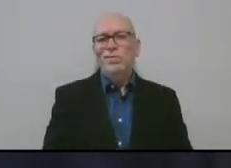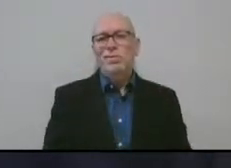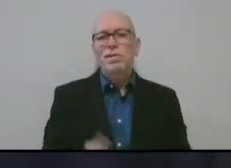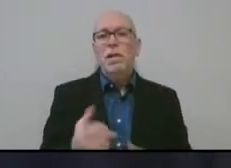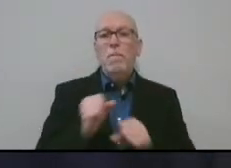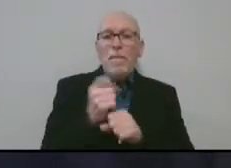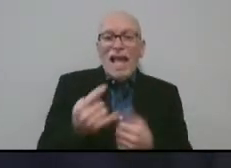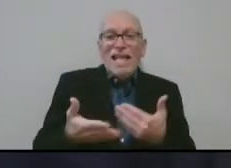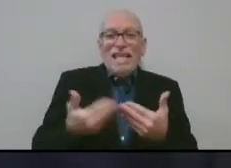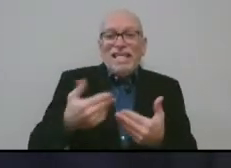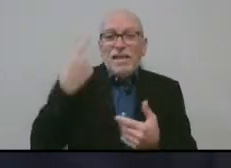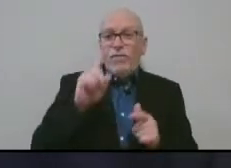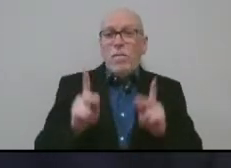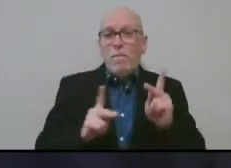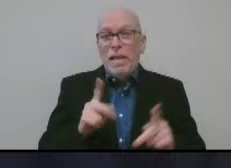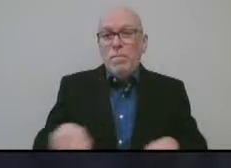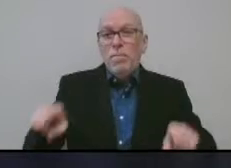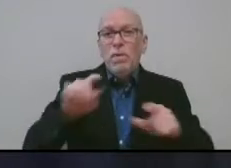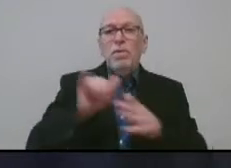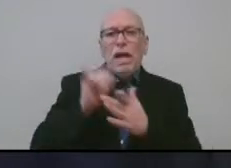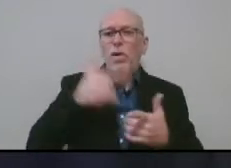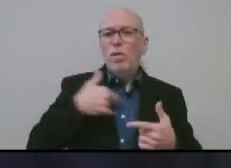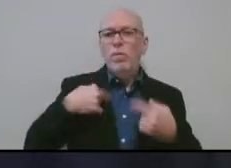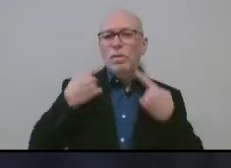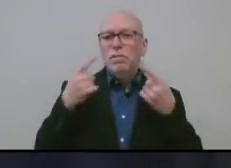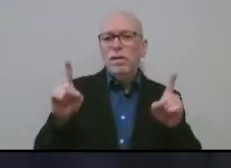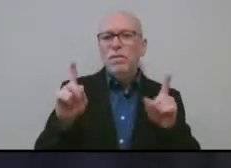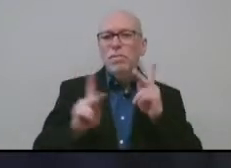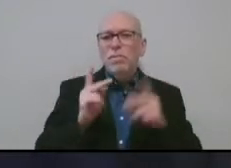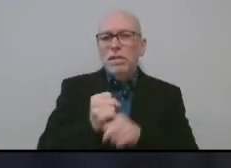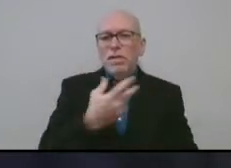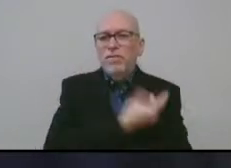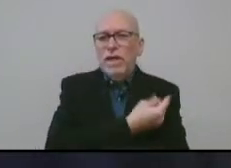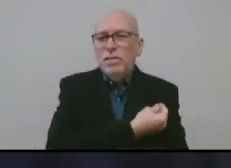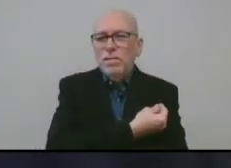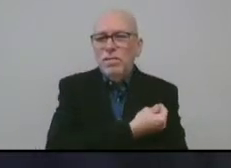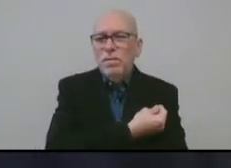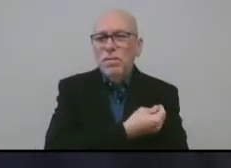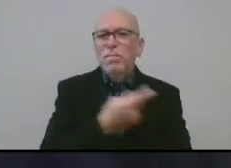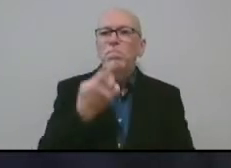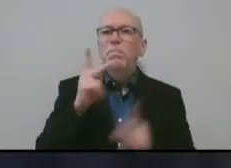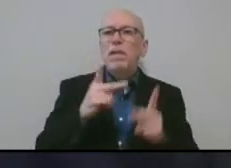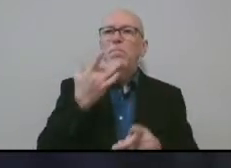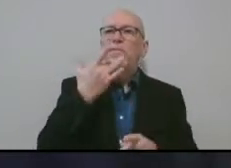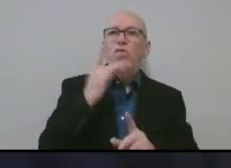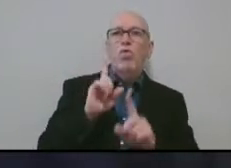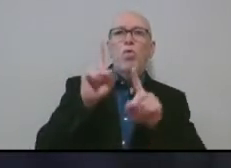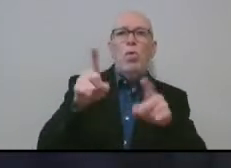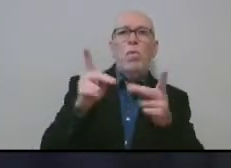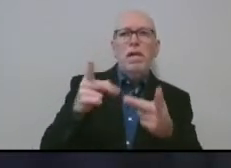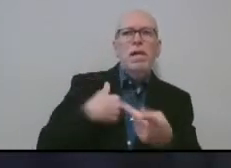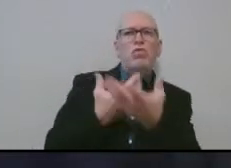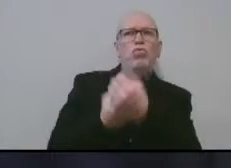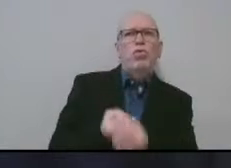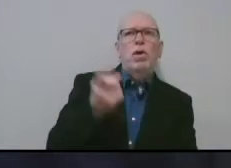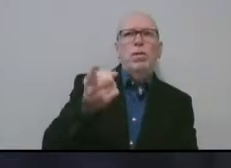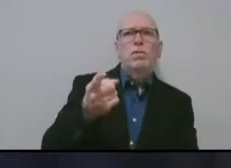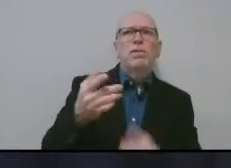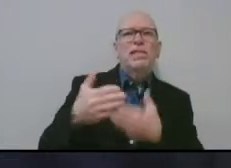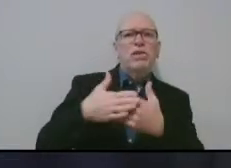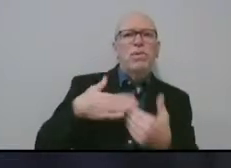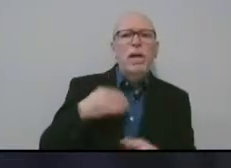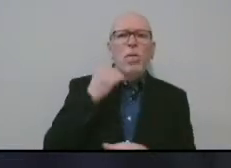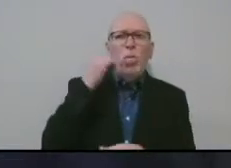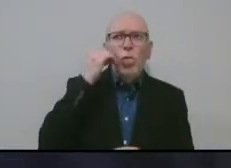why we've been so successful in people getting vaccinated, that people want to go to a place that they trust and they know that is in their own county, that is in their own